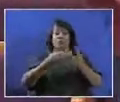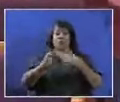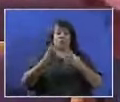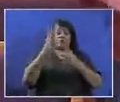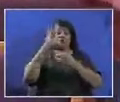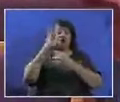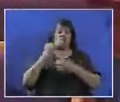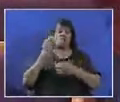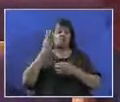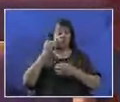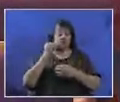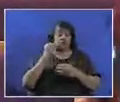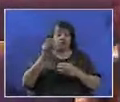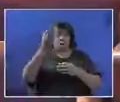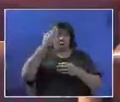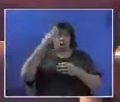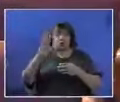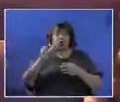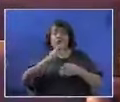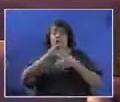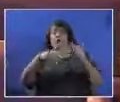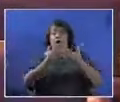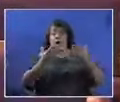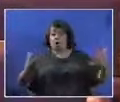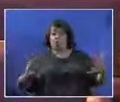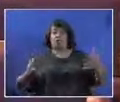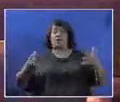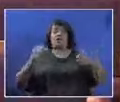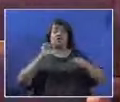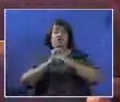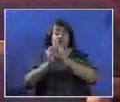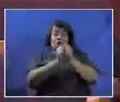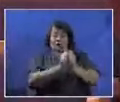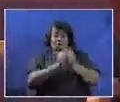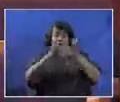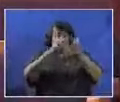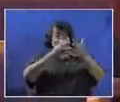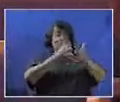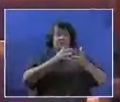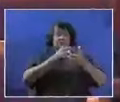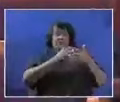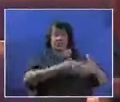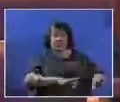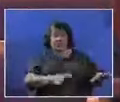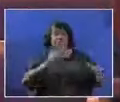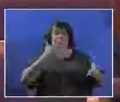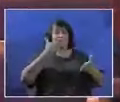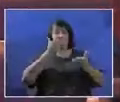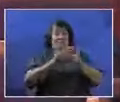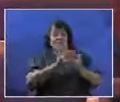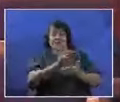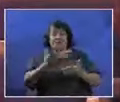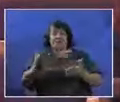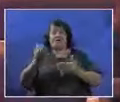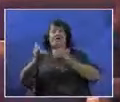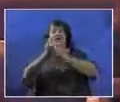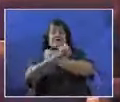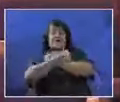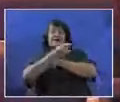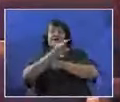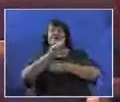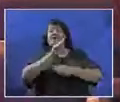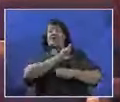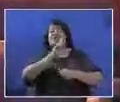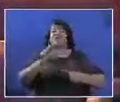work together for the good of him that love the Lord and those that have been called according to his purpose. Hope you are enjoying the service. I know I am.